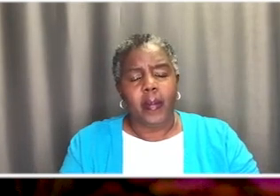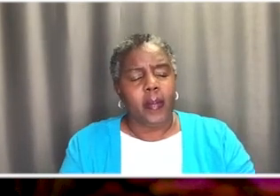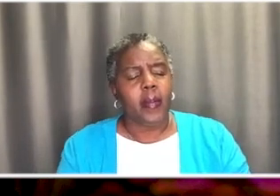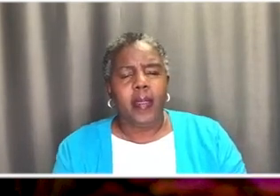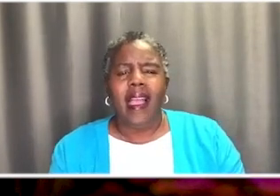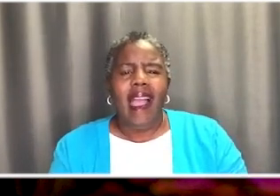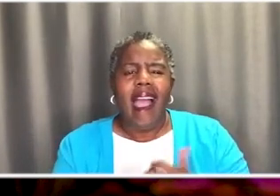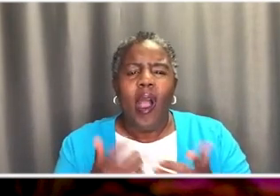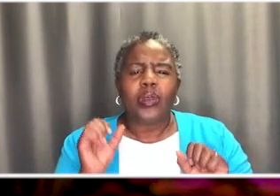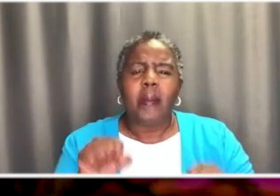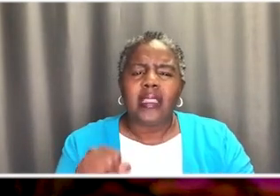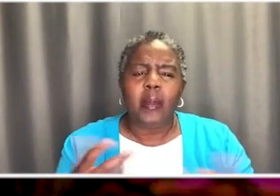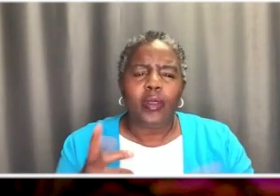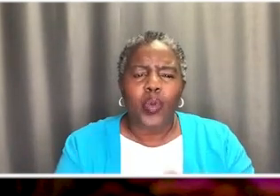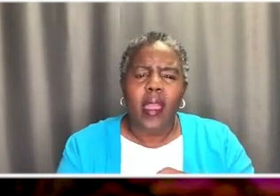How is that possible?